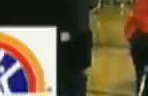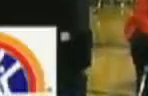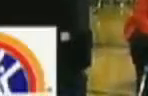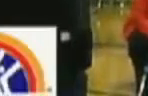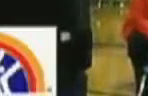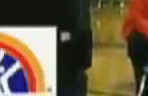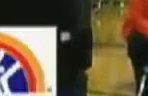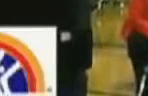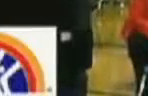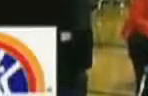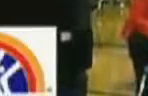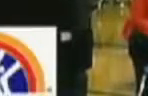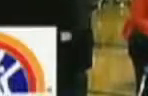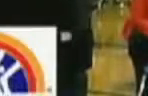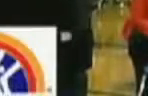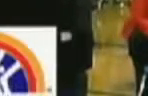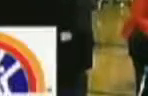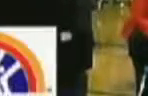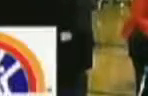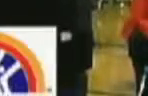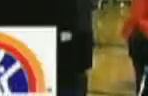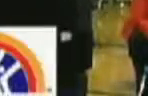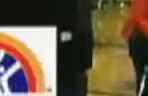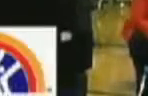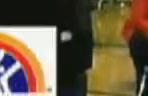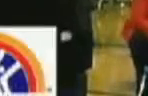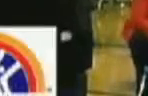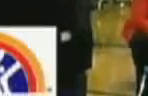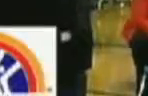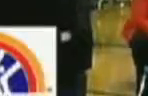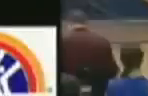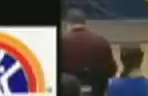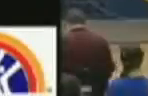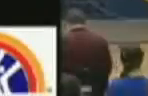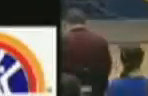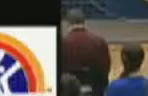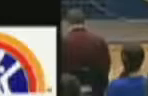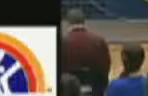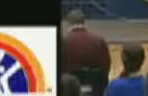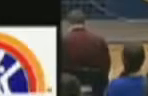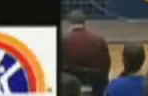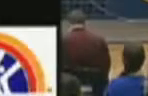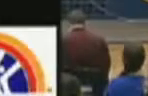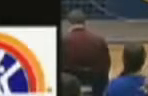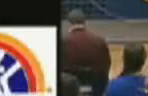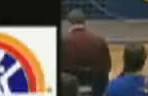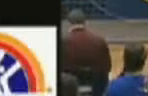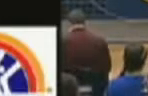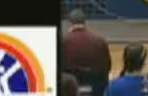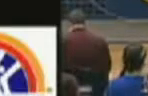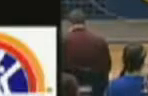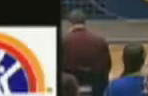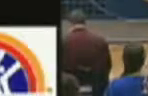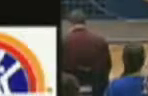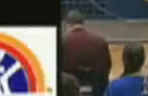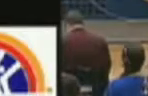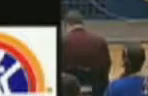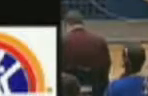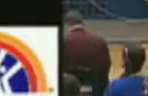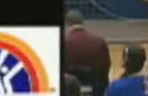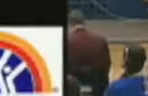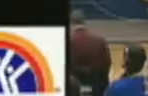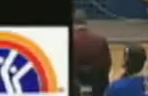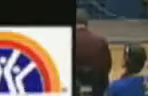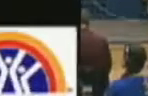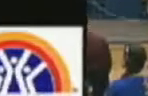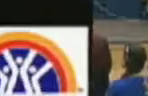Good evening. I call the October 12th, 2015 meeting of the Jefferson County Board of Education to order. I want to welcome